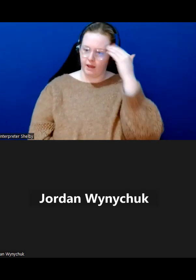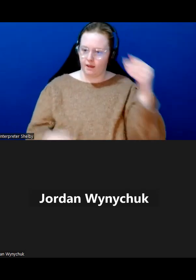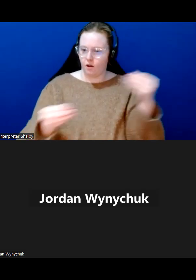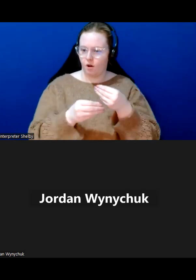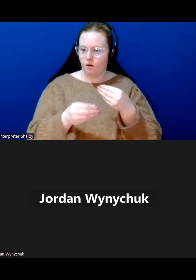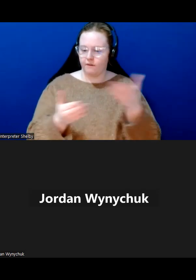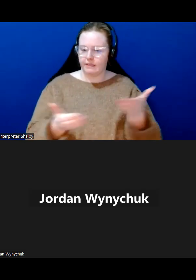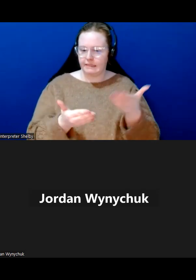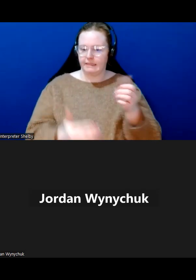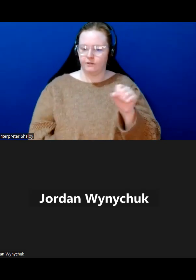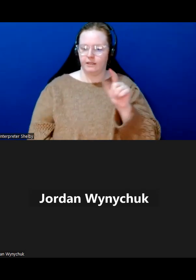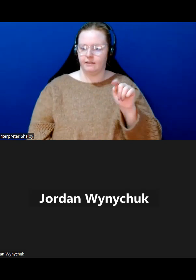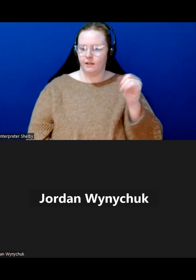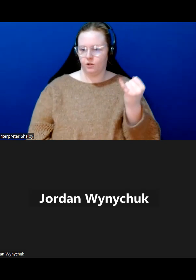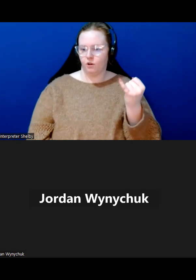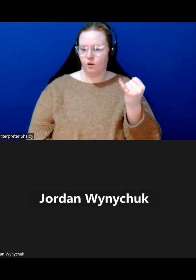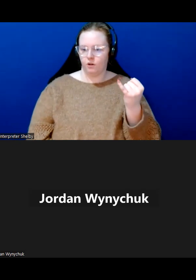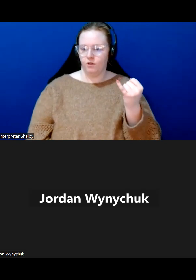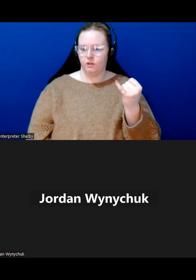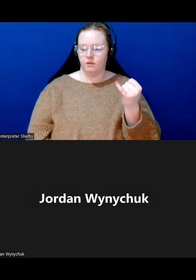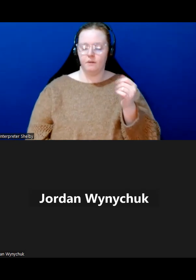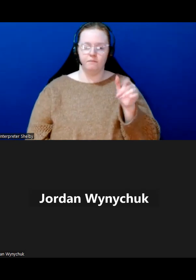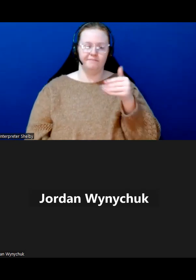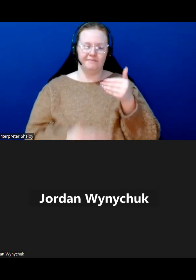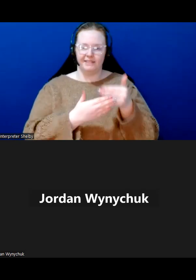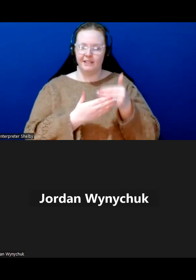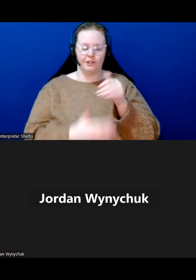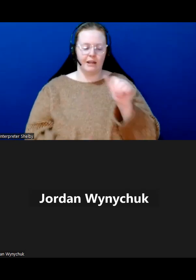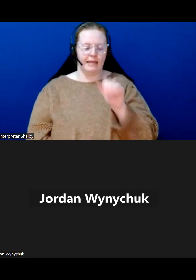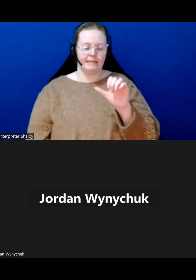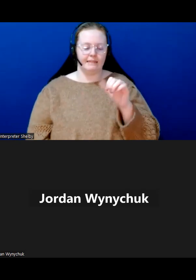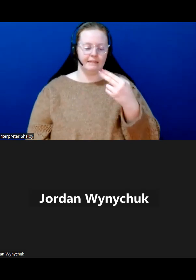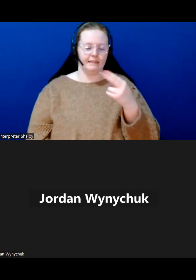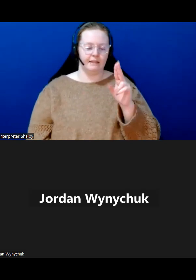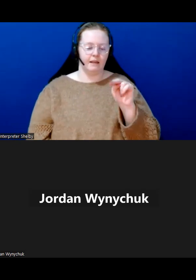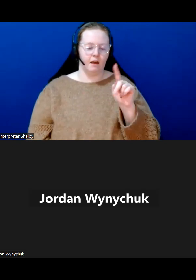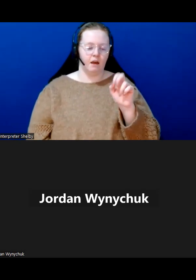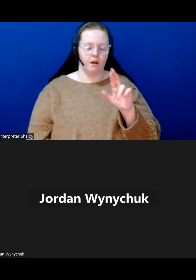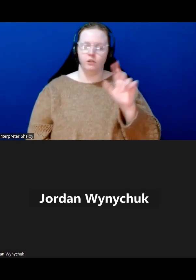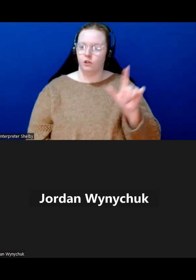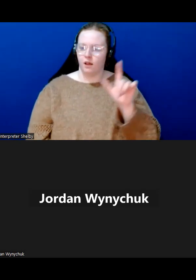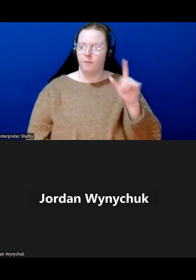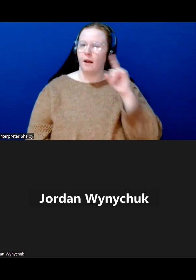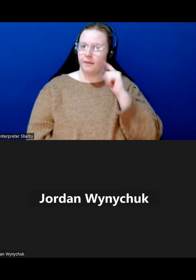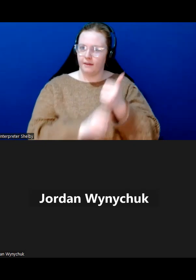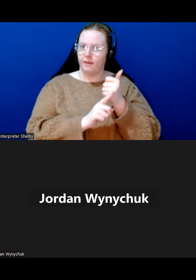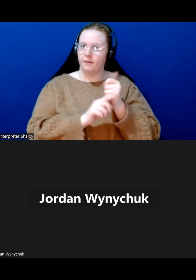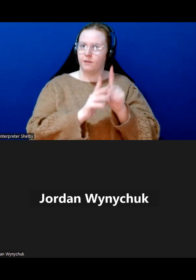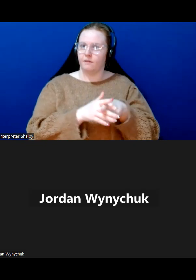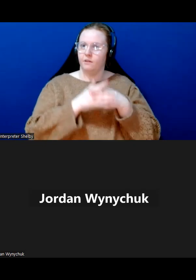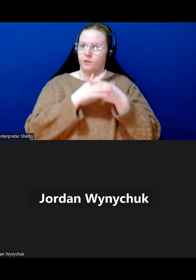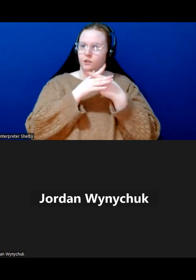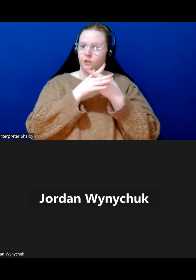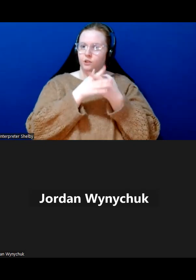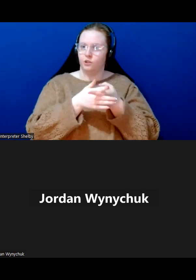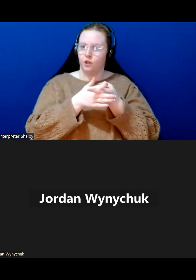St. John's by the AC Hunter Library. So they have actually started, I believe they got as far as